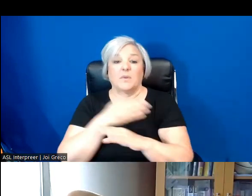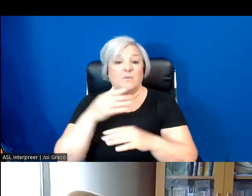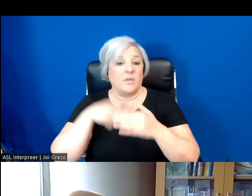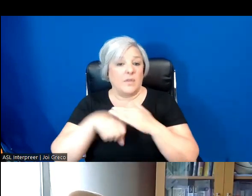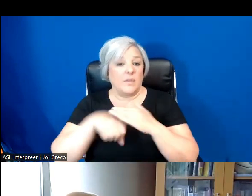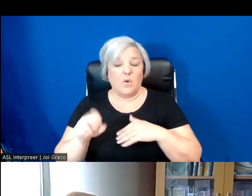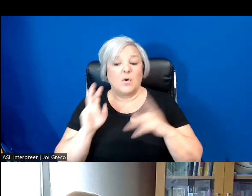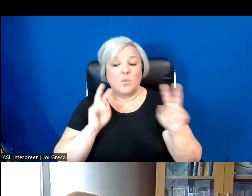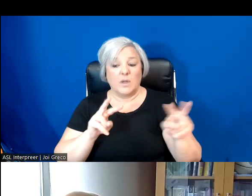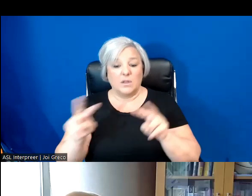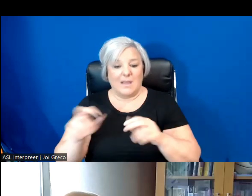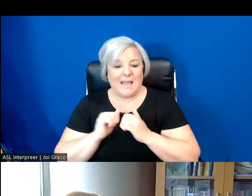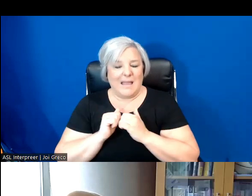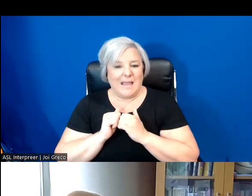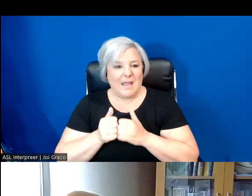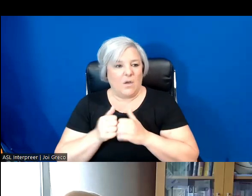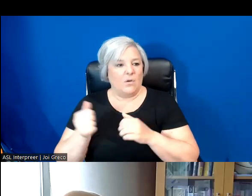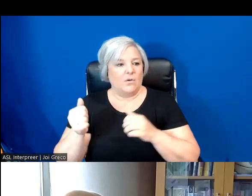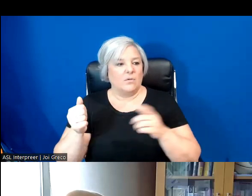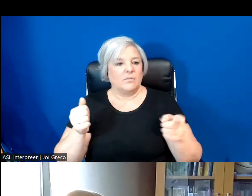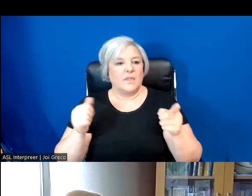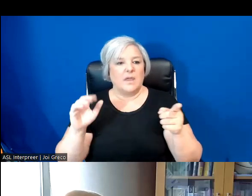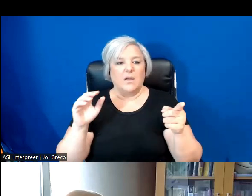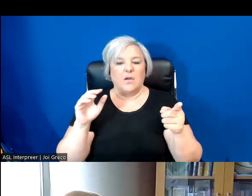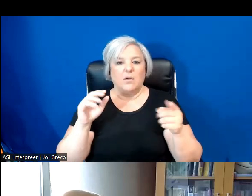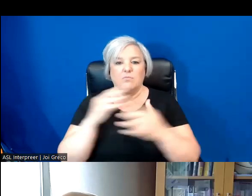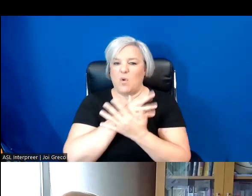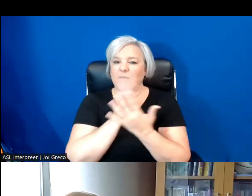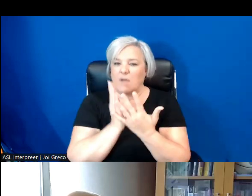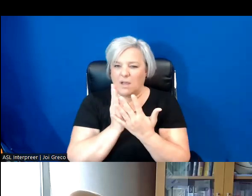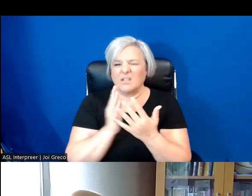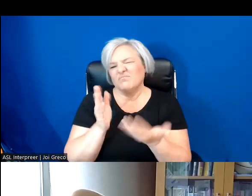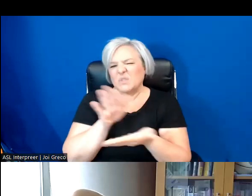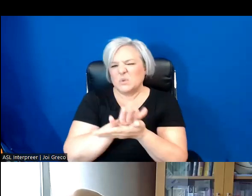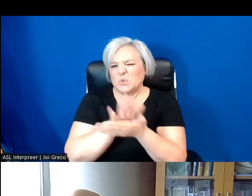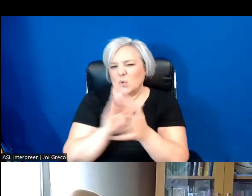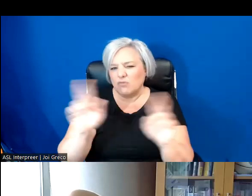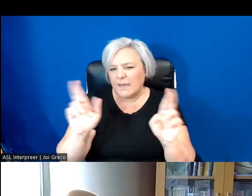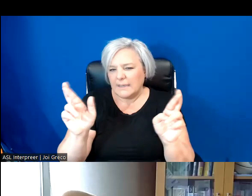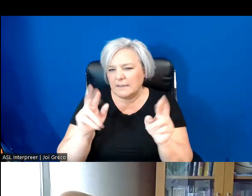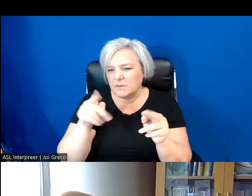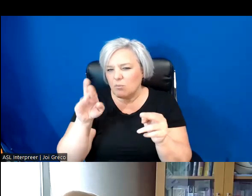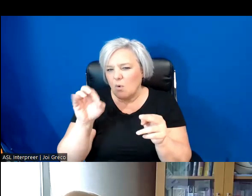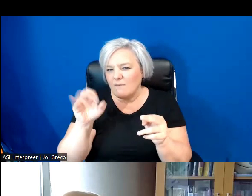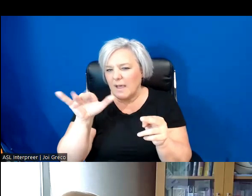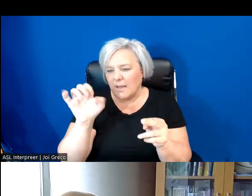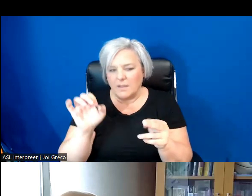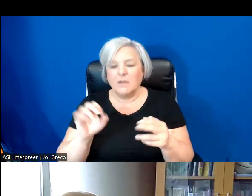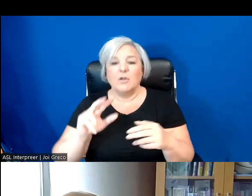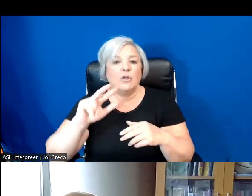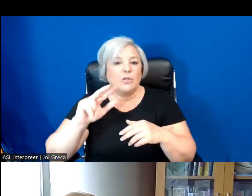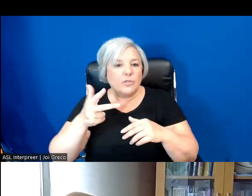at how the kid performed on their Alaska Developmental Profile, which is a school readiness score at kindergarten. We looked at their 3rd grade